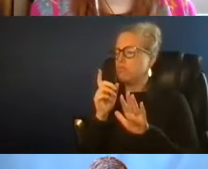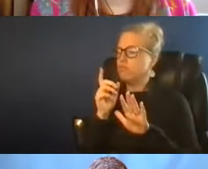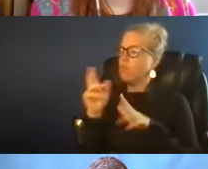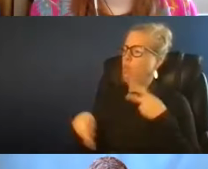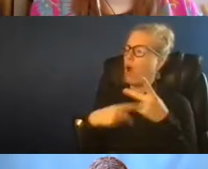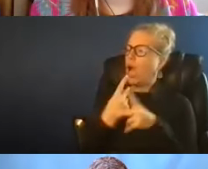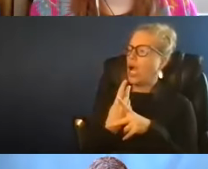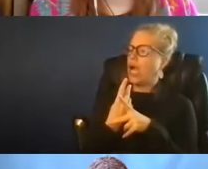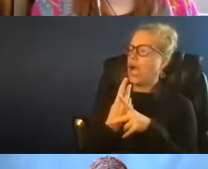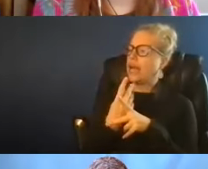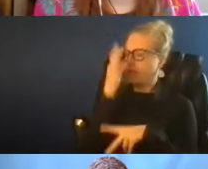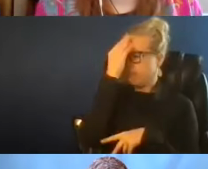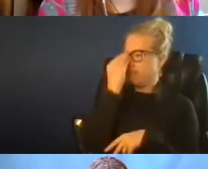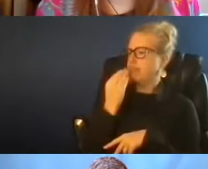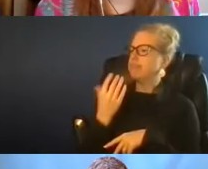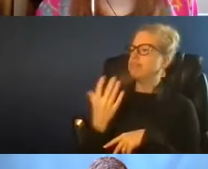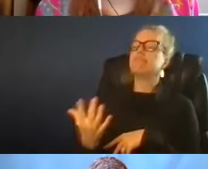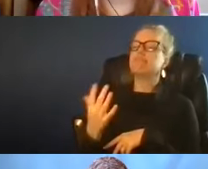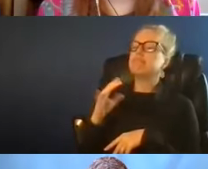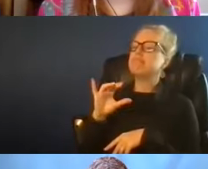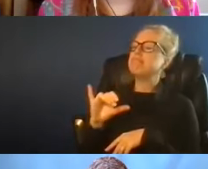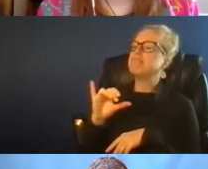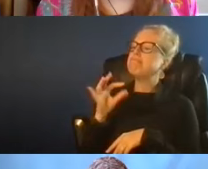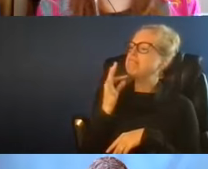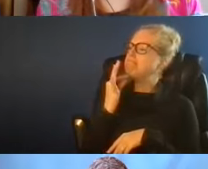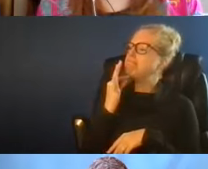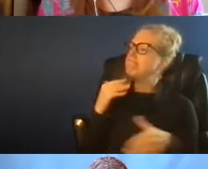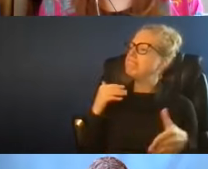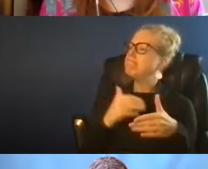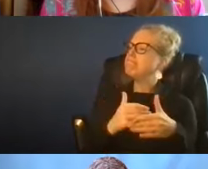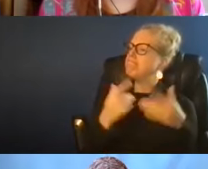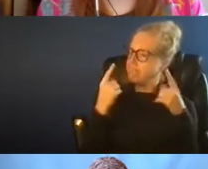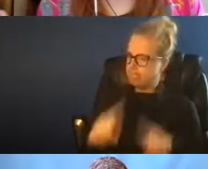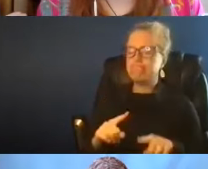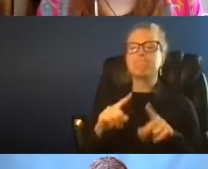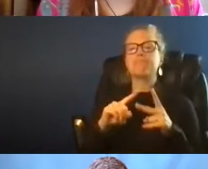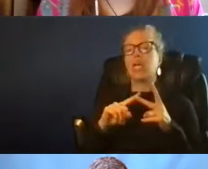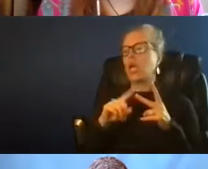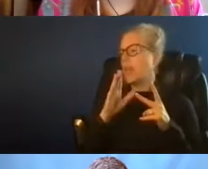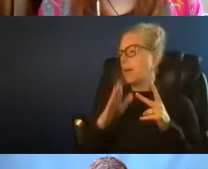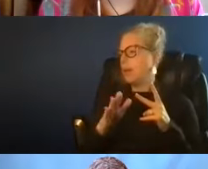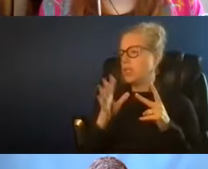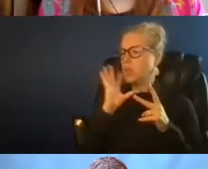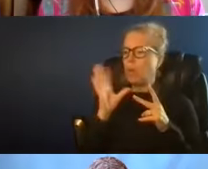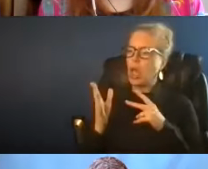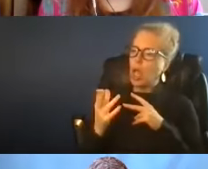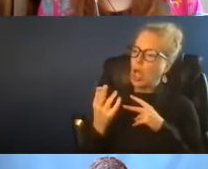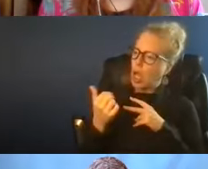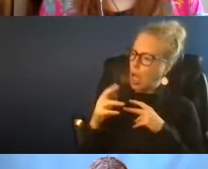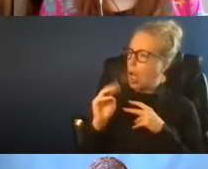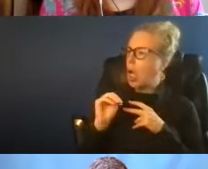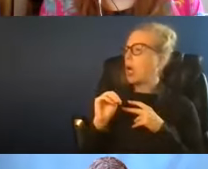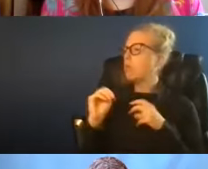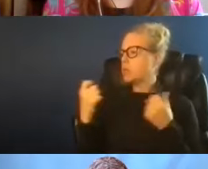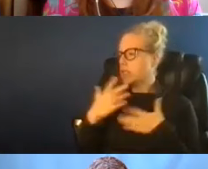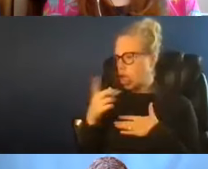tip you off to the fact that an incident might happen or this person might be about to harm or scare you? We do have